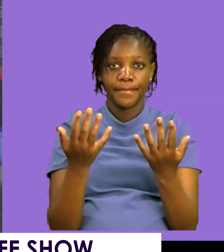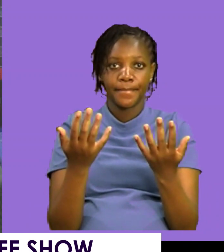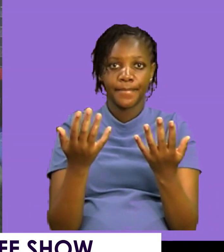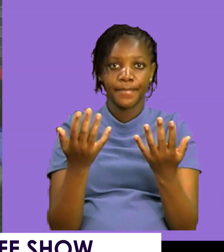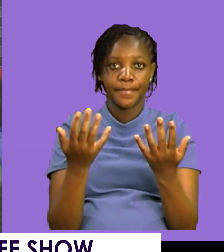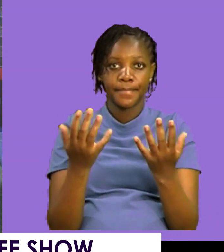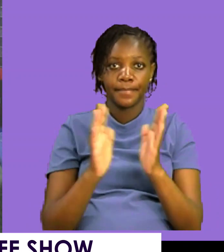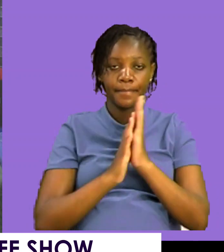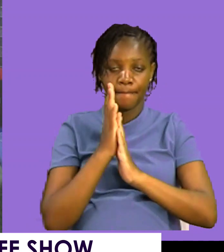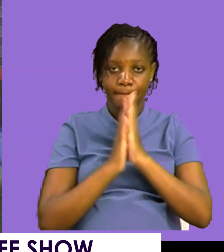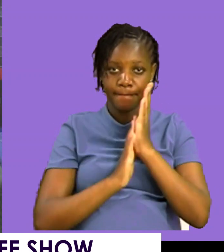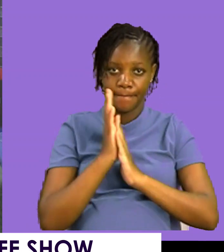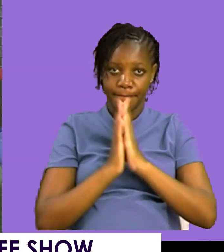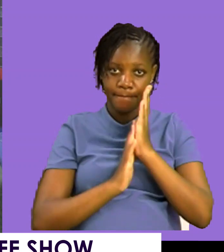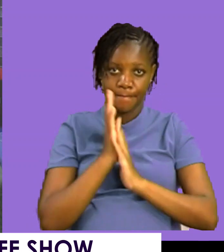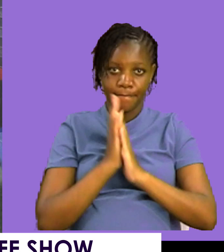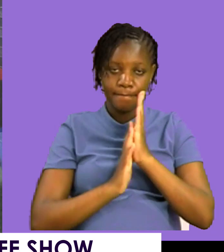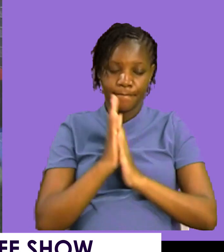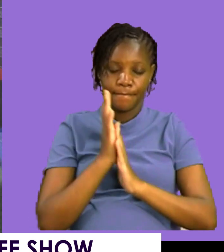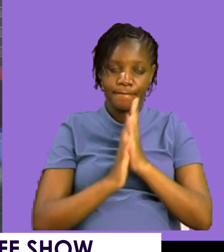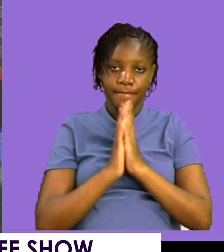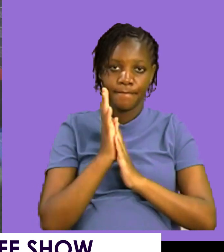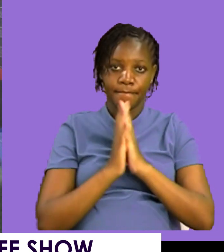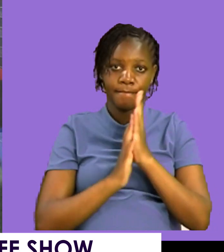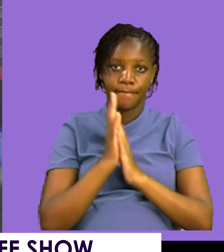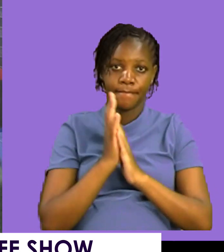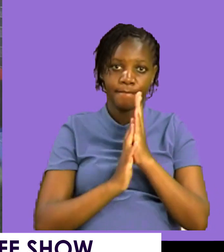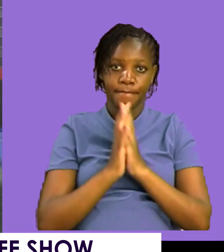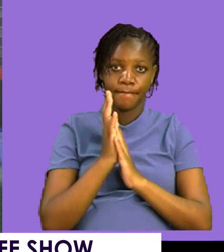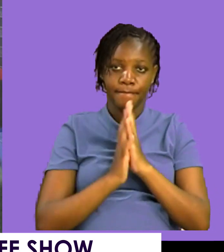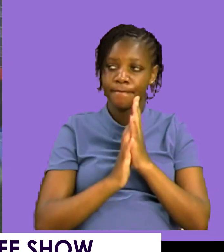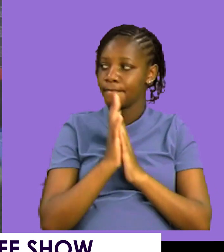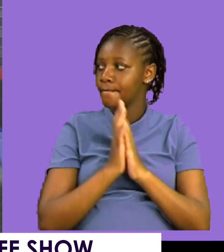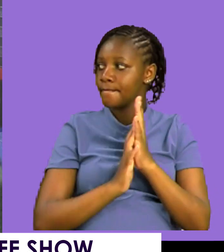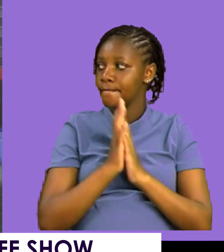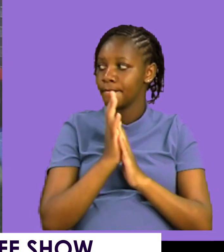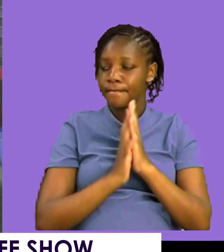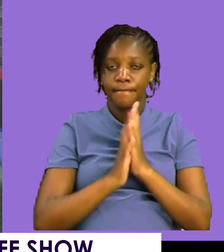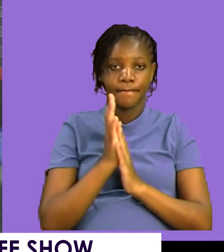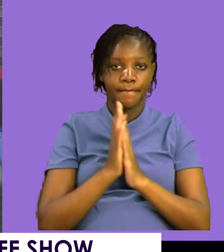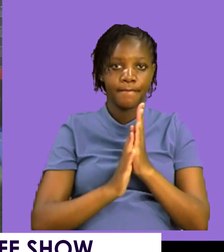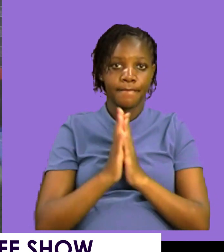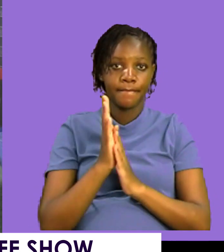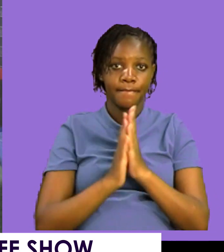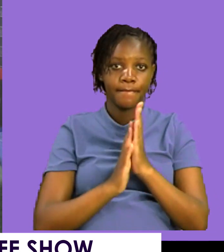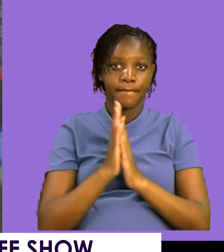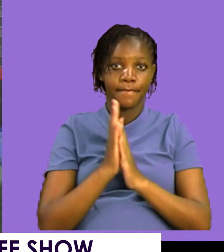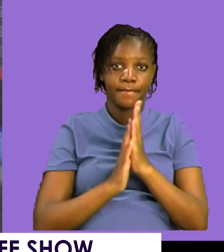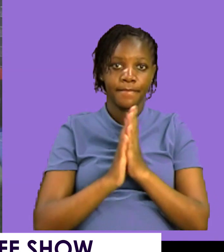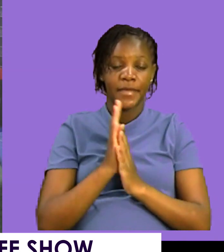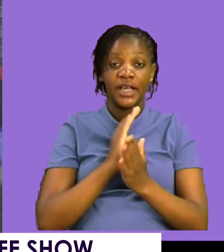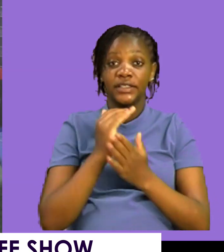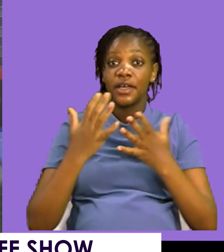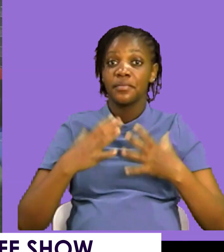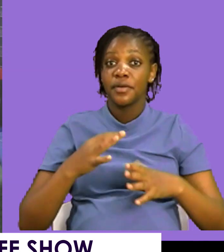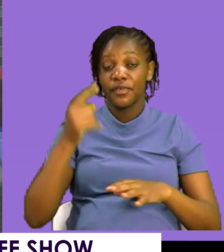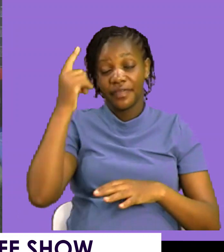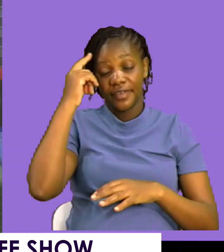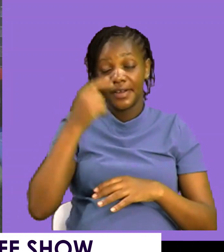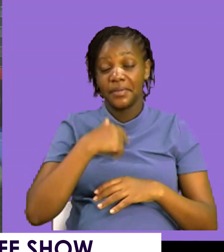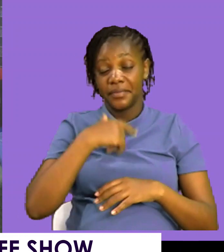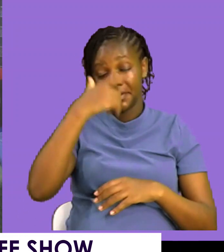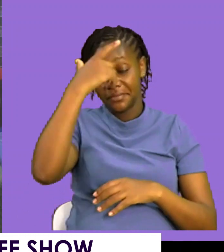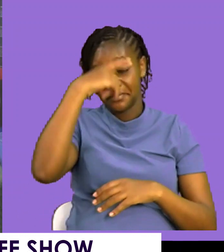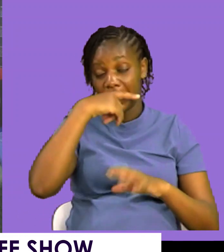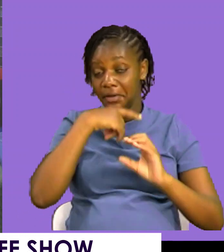People tell me my eyes don't look like they have any challenge. So you may think I'm looking at you, but I